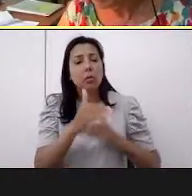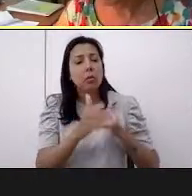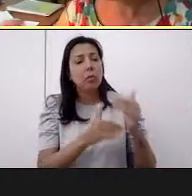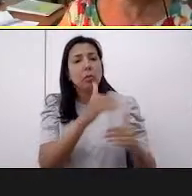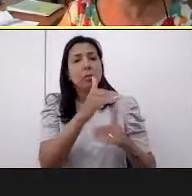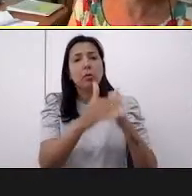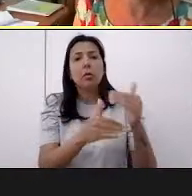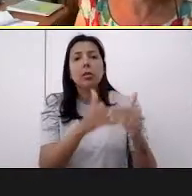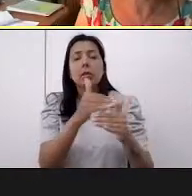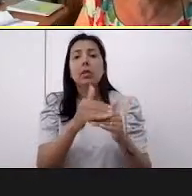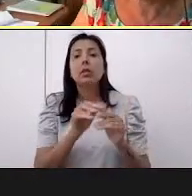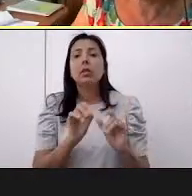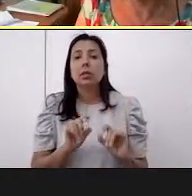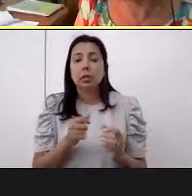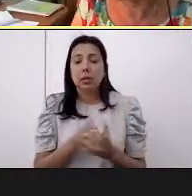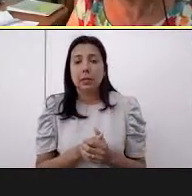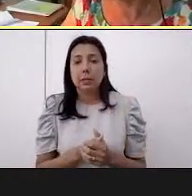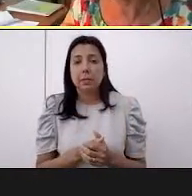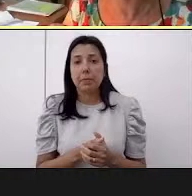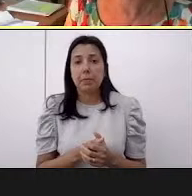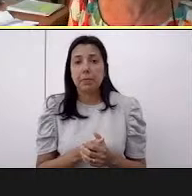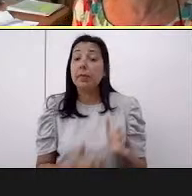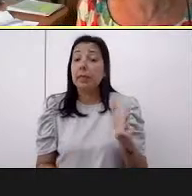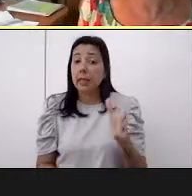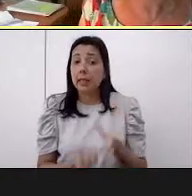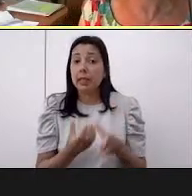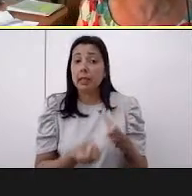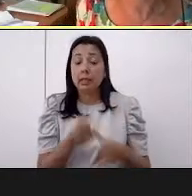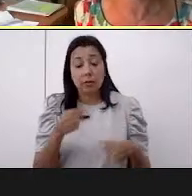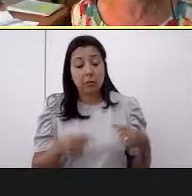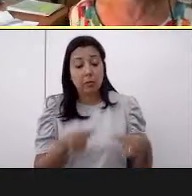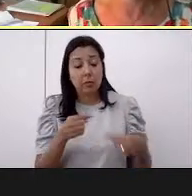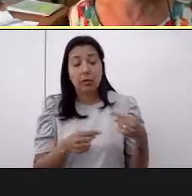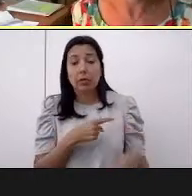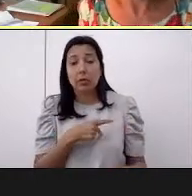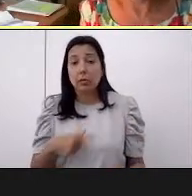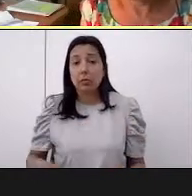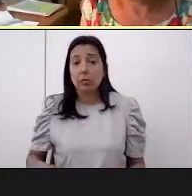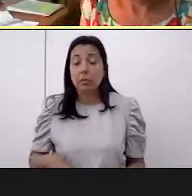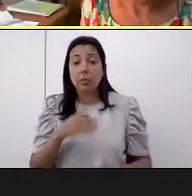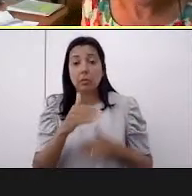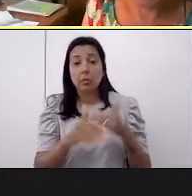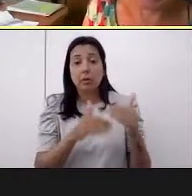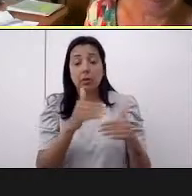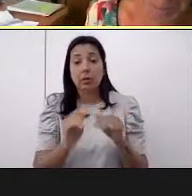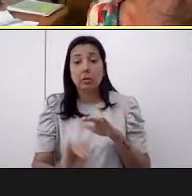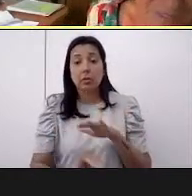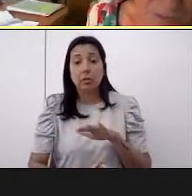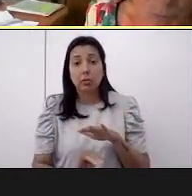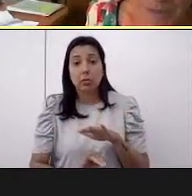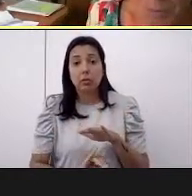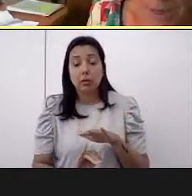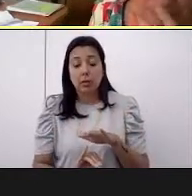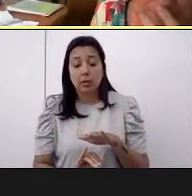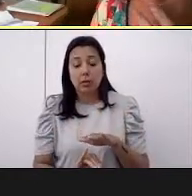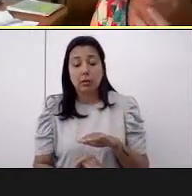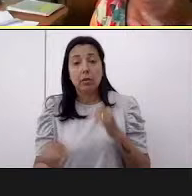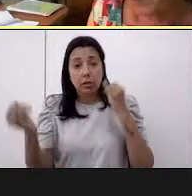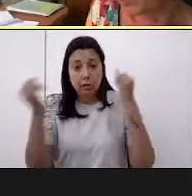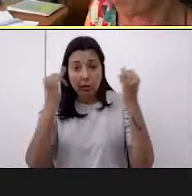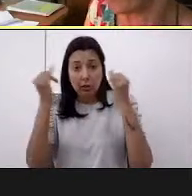public policy making as a process of institutionalization of ideas. So this is what I